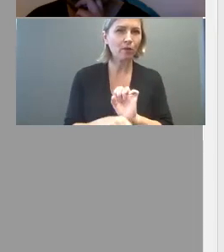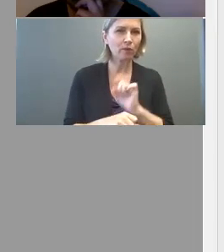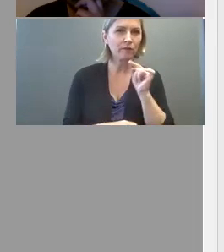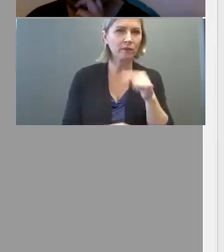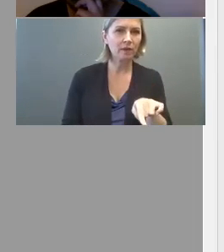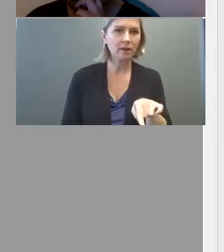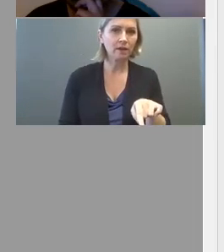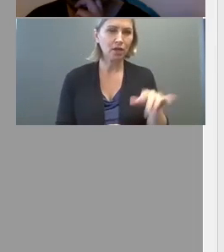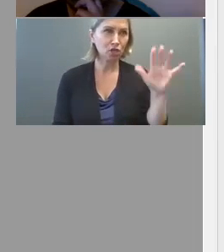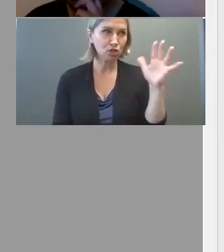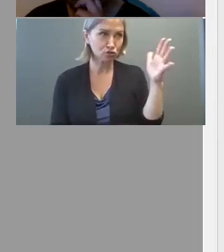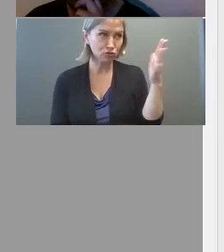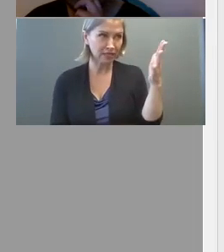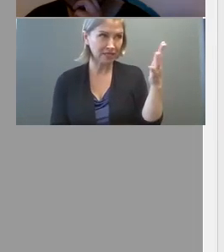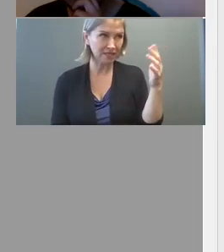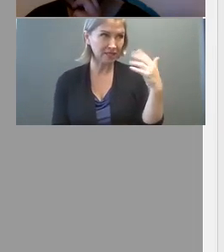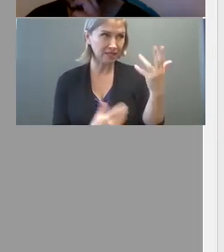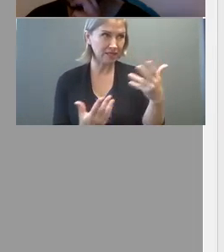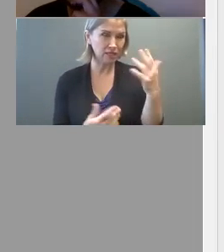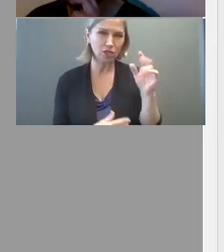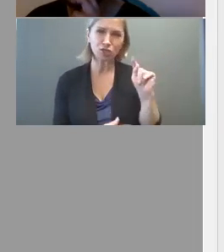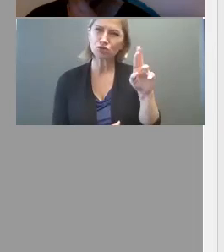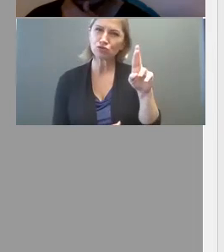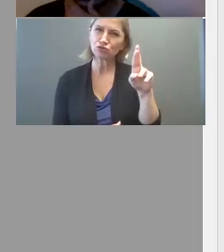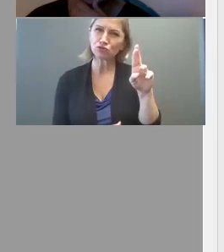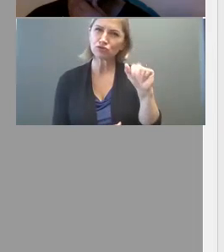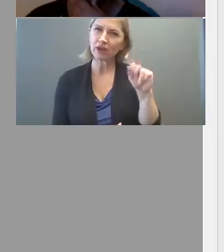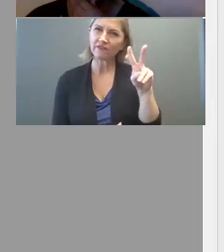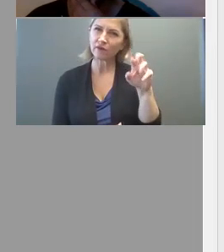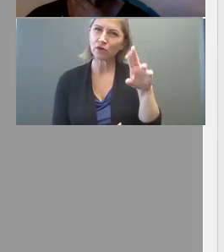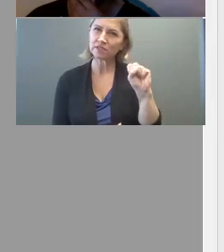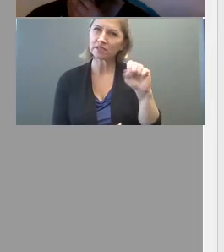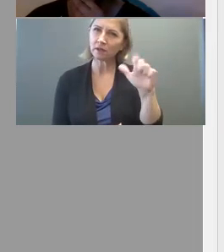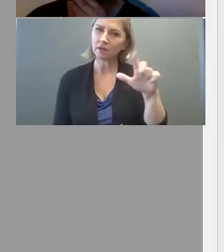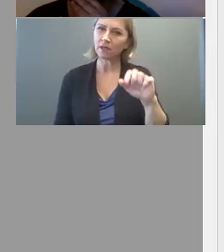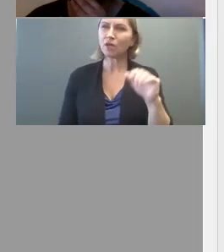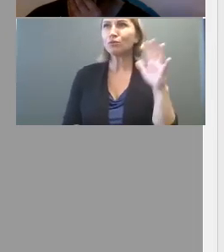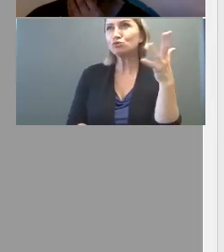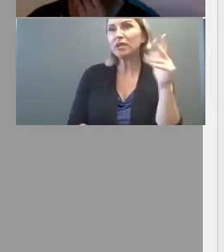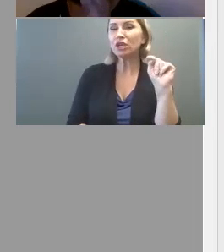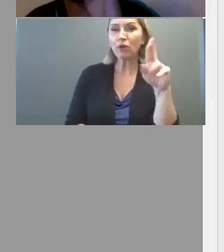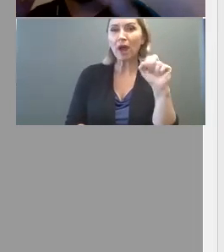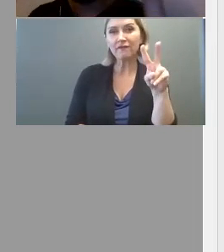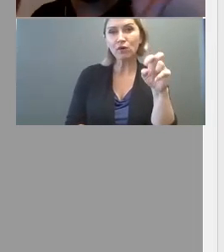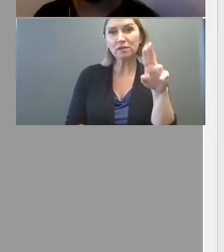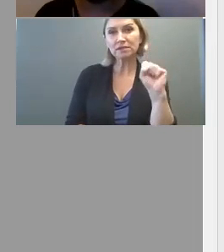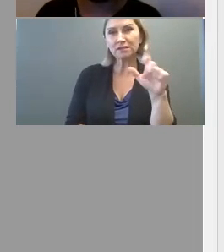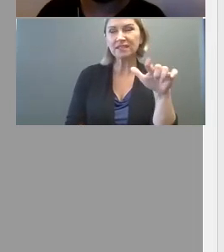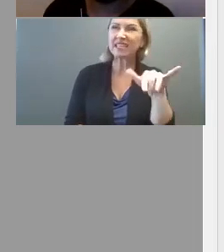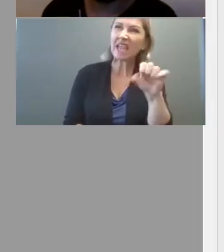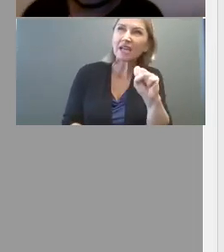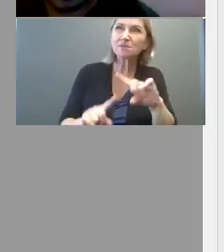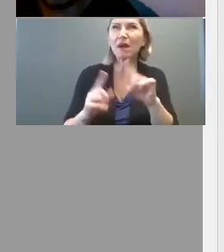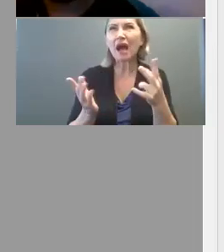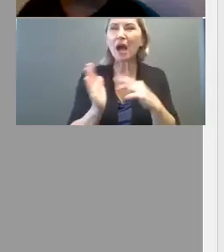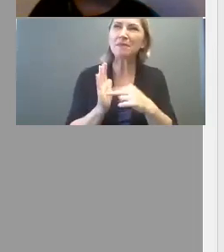Like a tree traversal? Tree traversal, yes. I mean, but what would be the, yes, I mean, any with